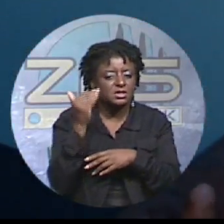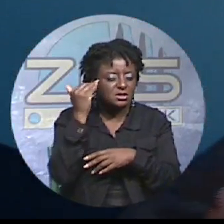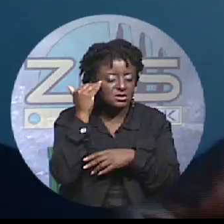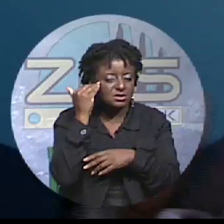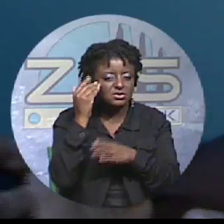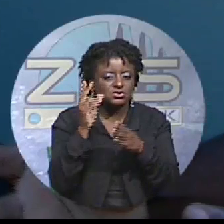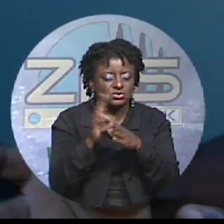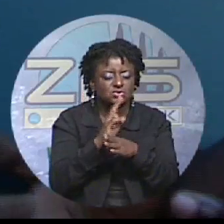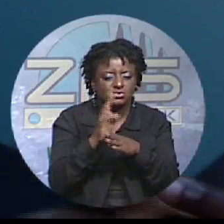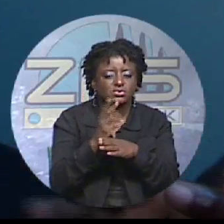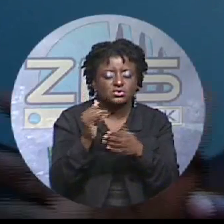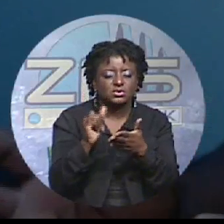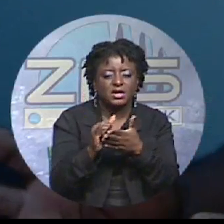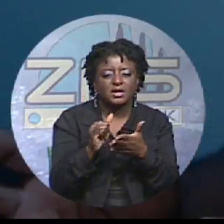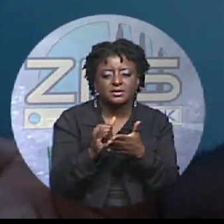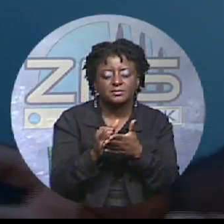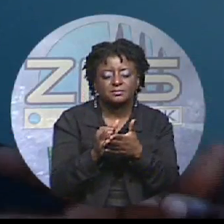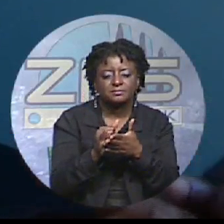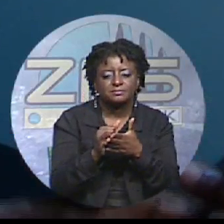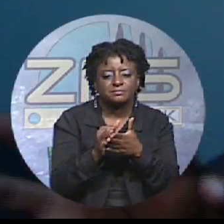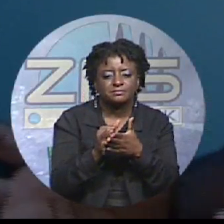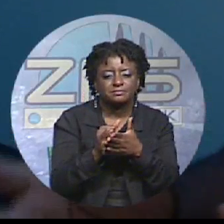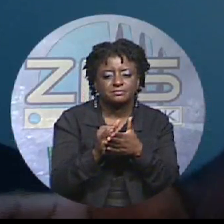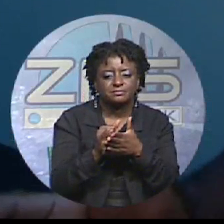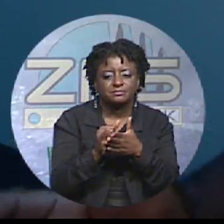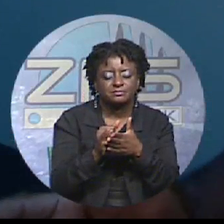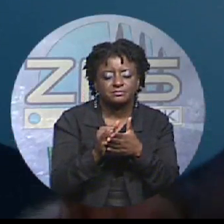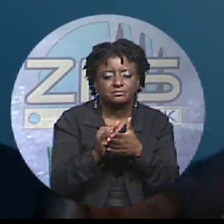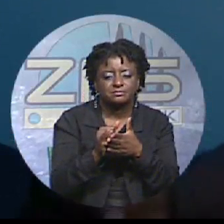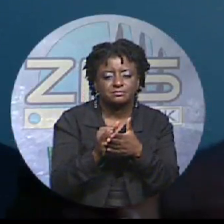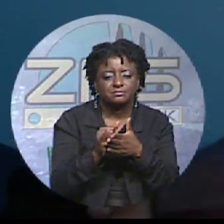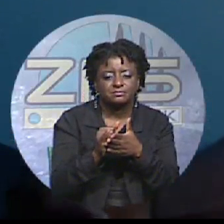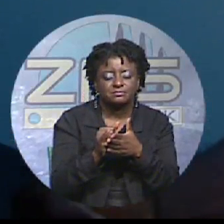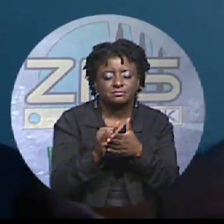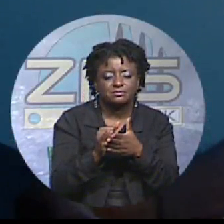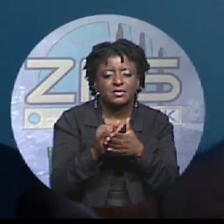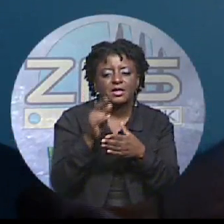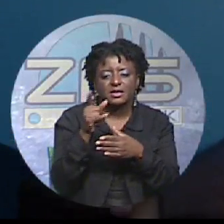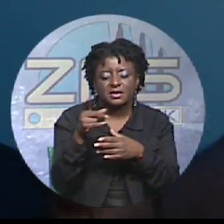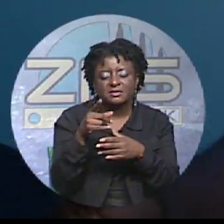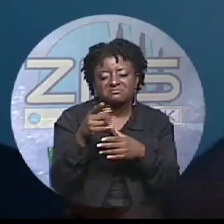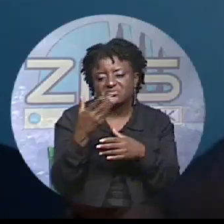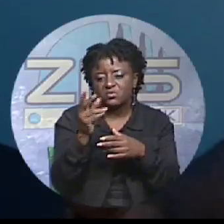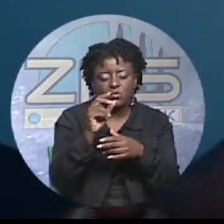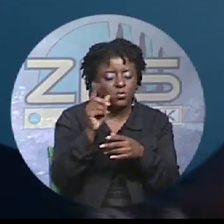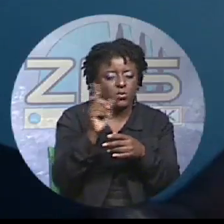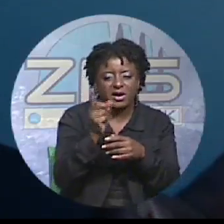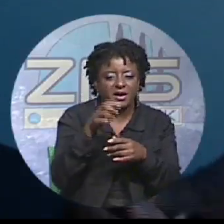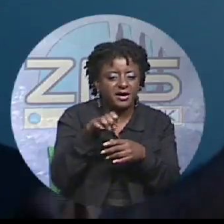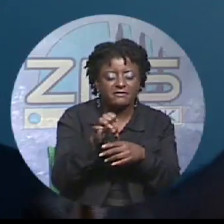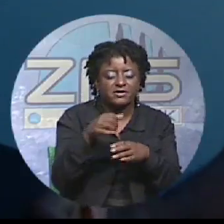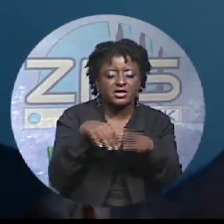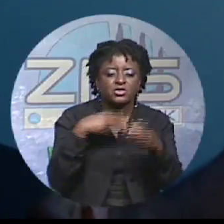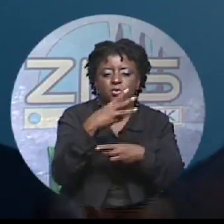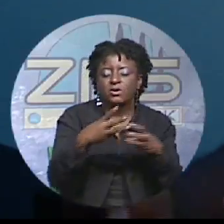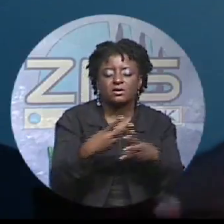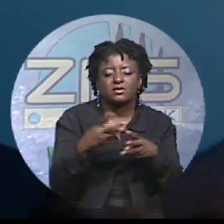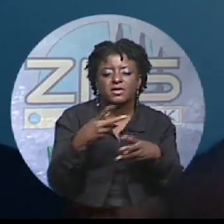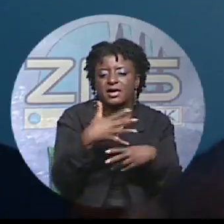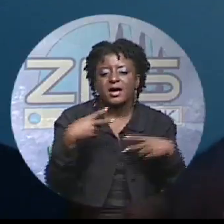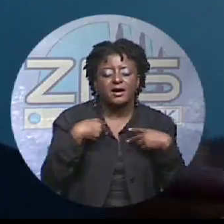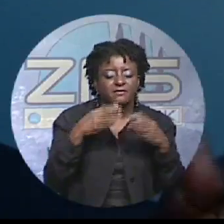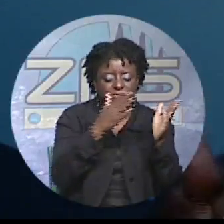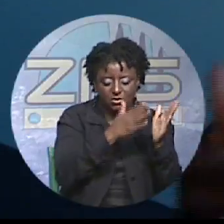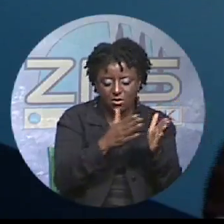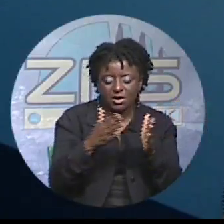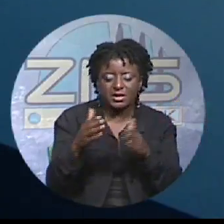Dubai, Japan, wherever in the world. They have an organized system of recognizing